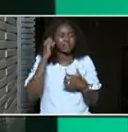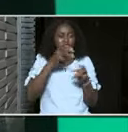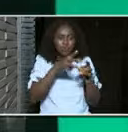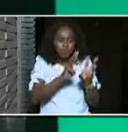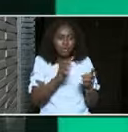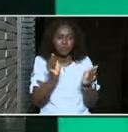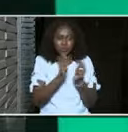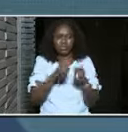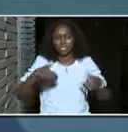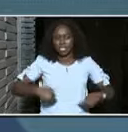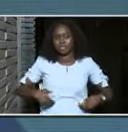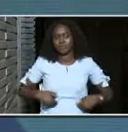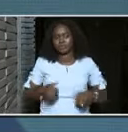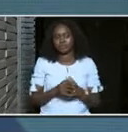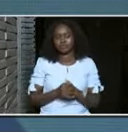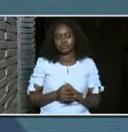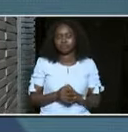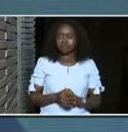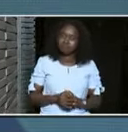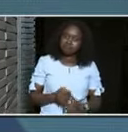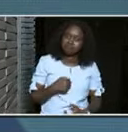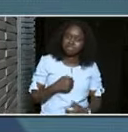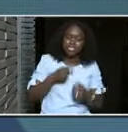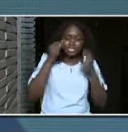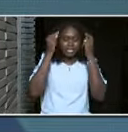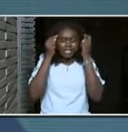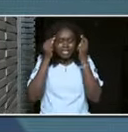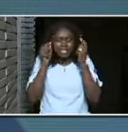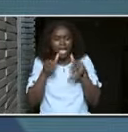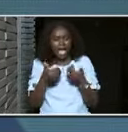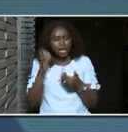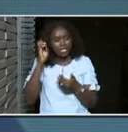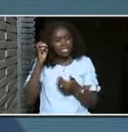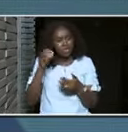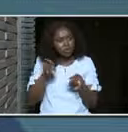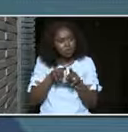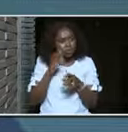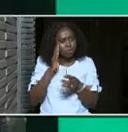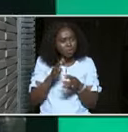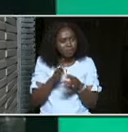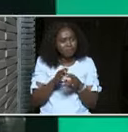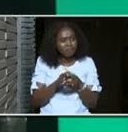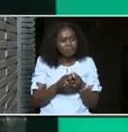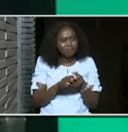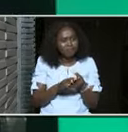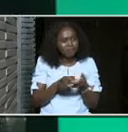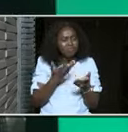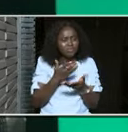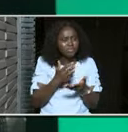hand? Well, maybe I was thinking also on how is he going to compensate women voters. You